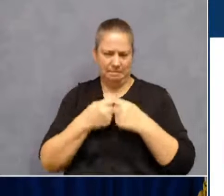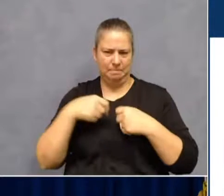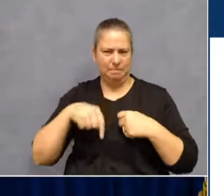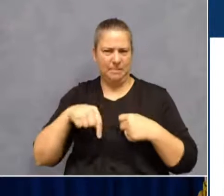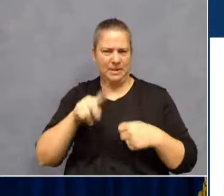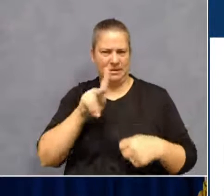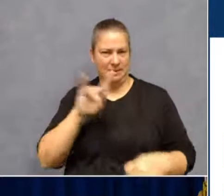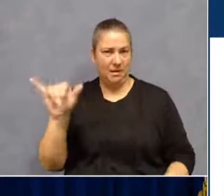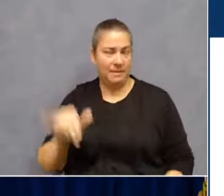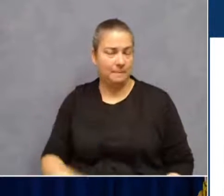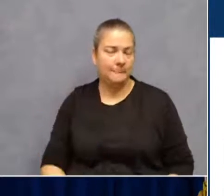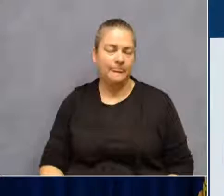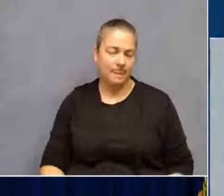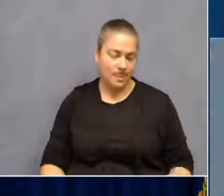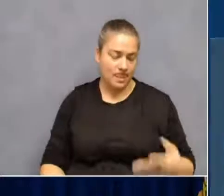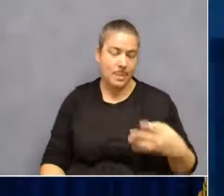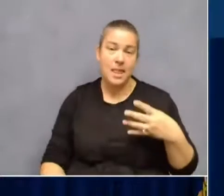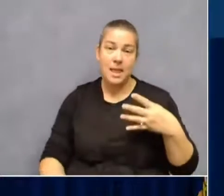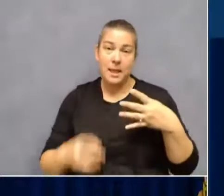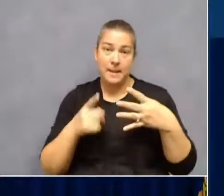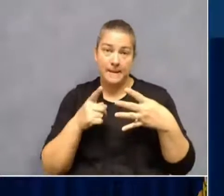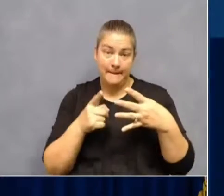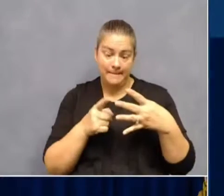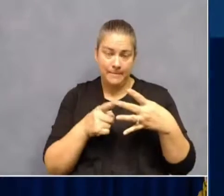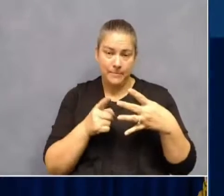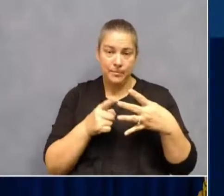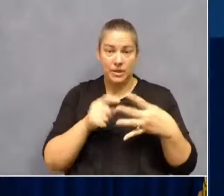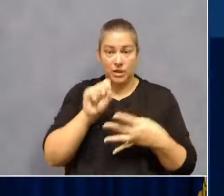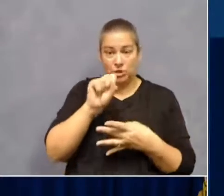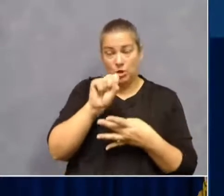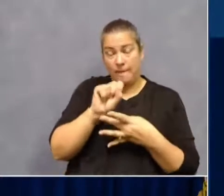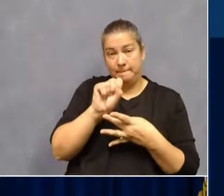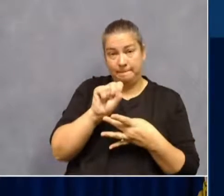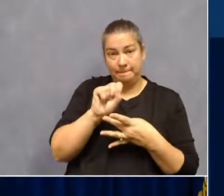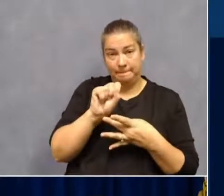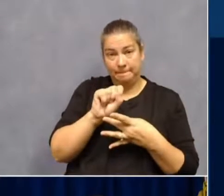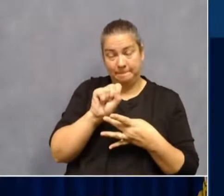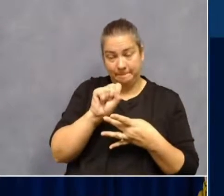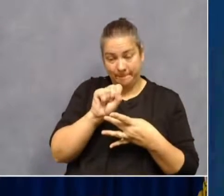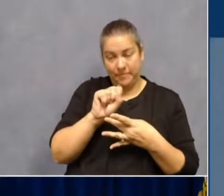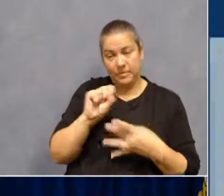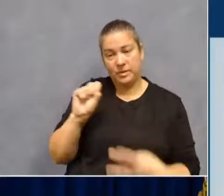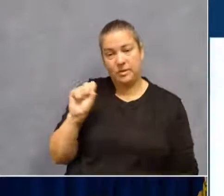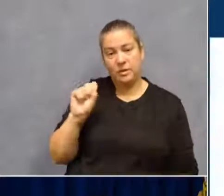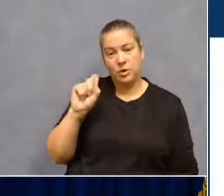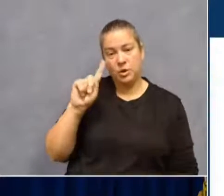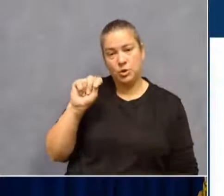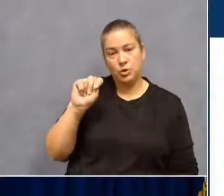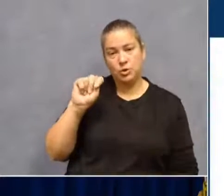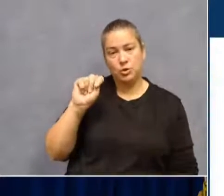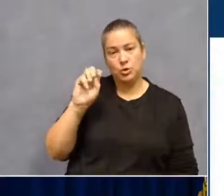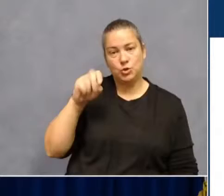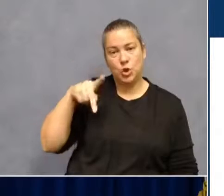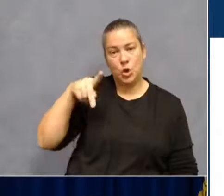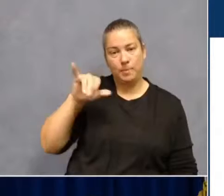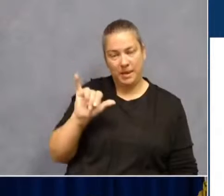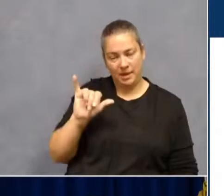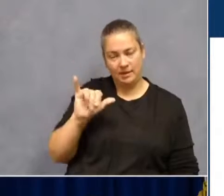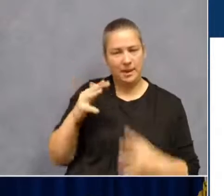Second part, this is good news. Jobs. Topi American Inc. has been located in Frankfort